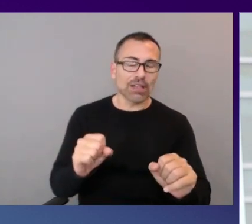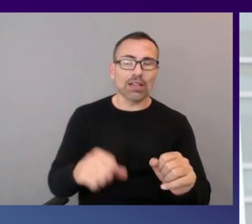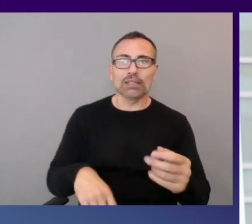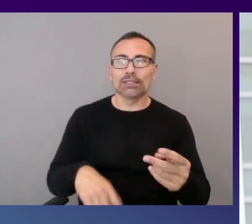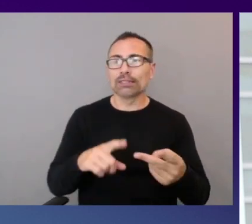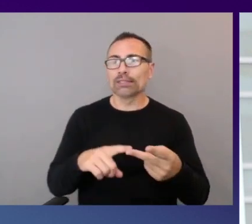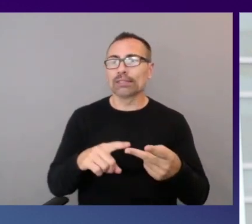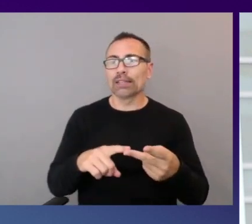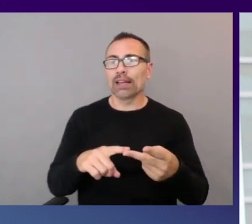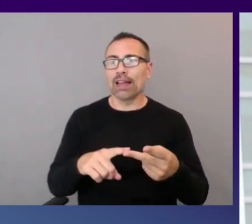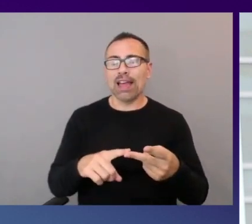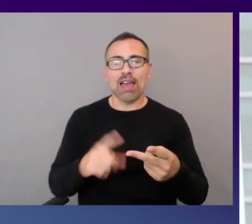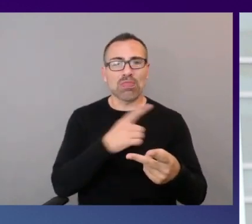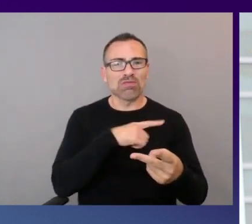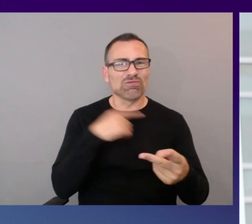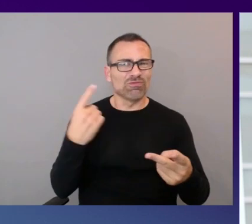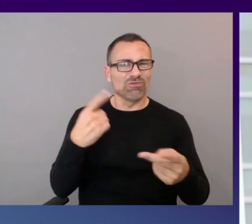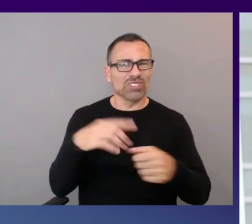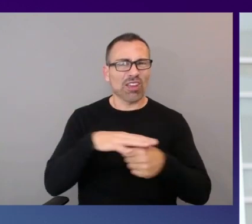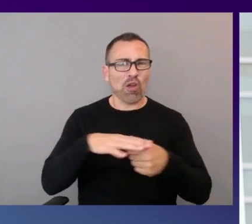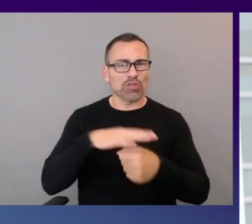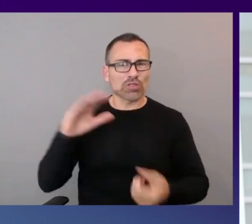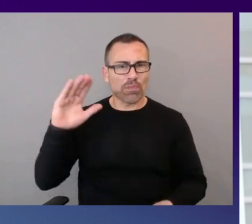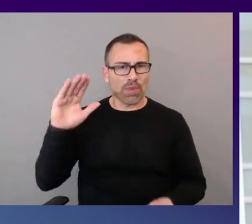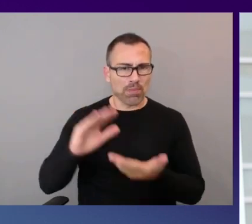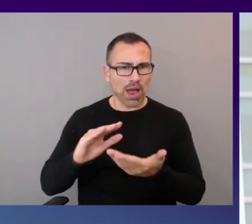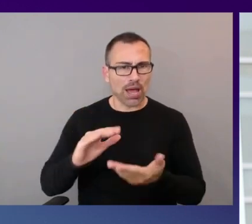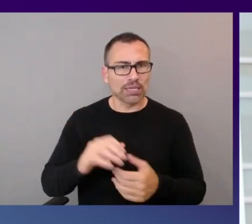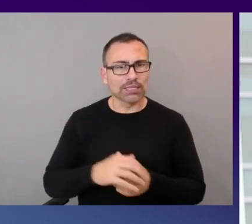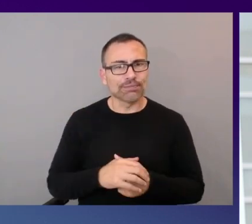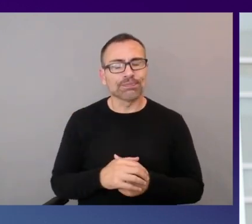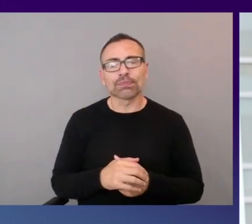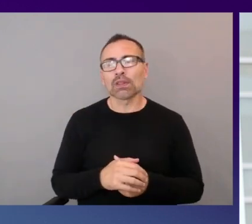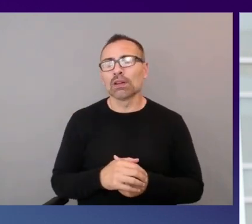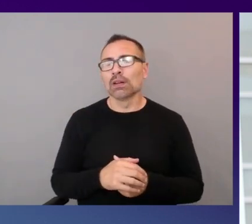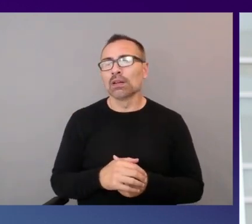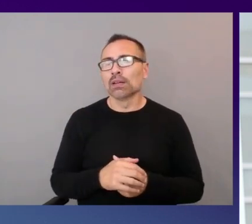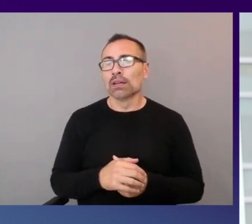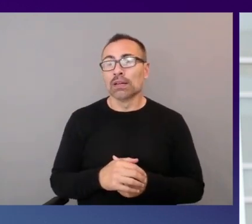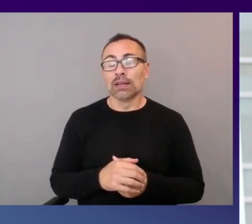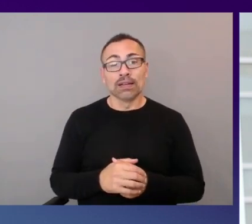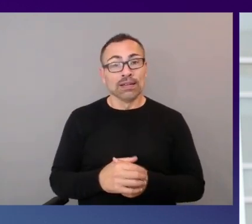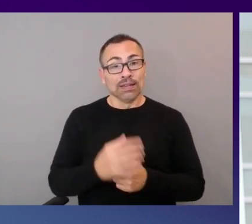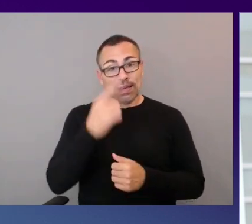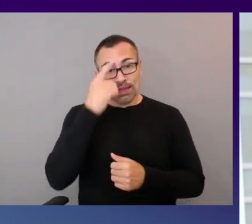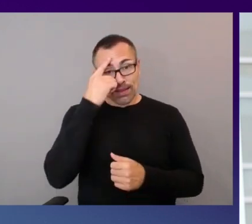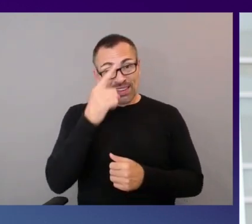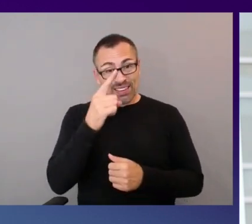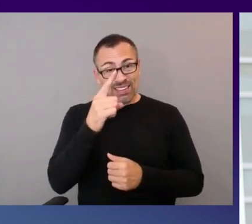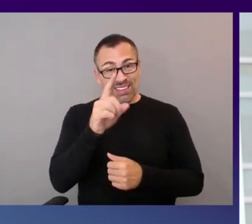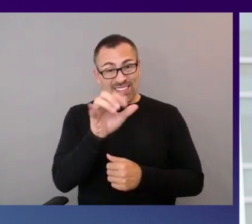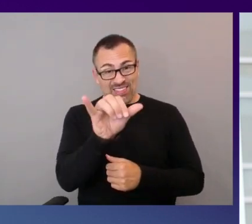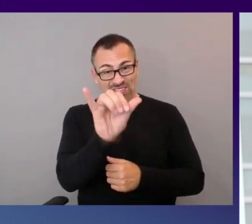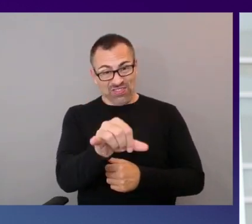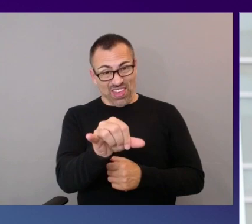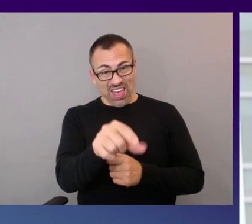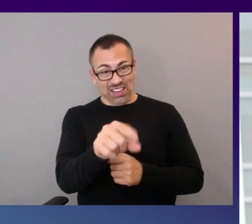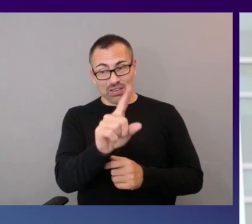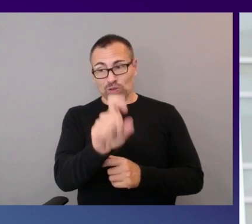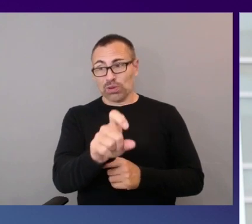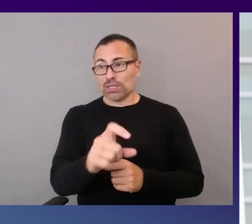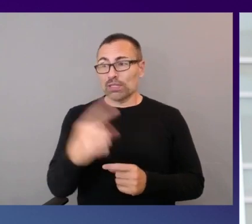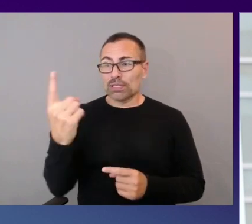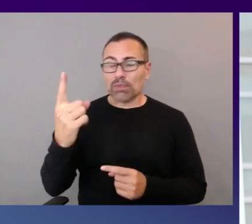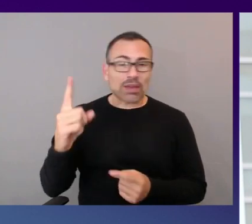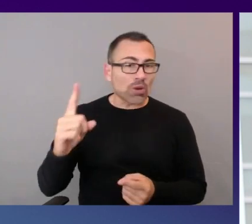the areas of risk. And I think that that question is something that we're hearing from folks